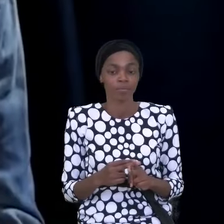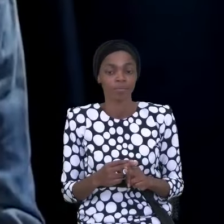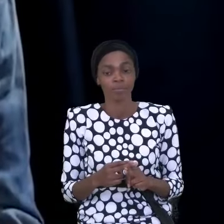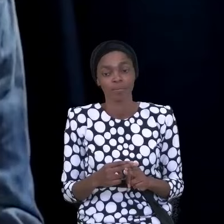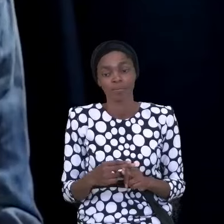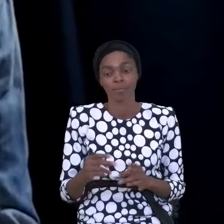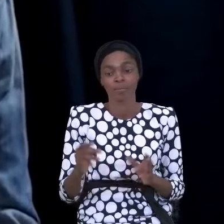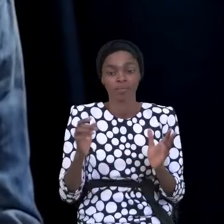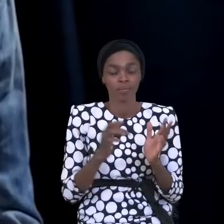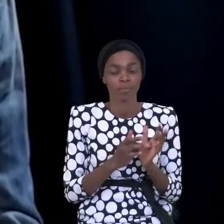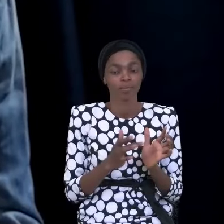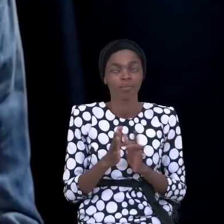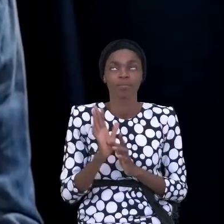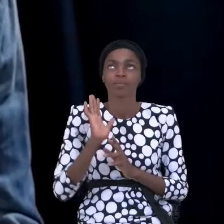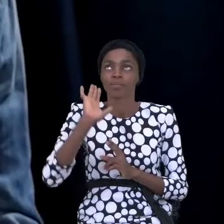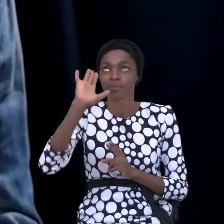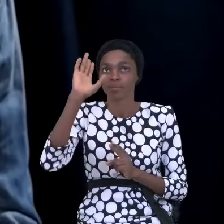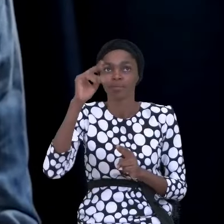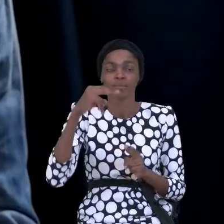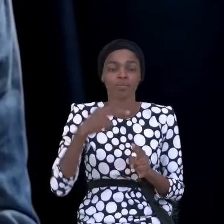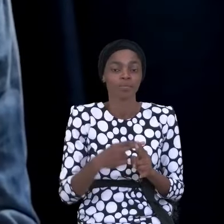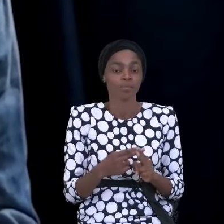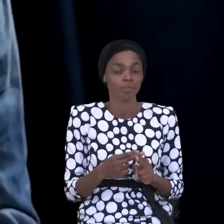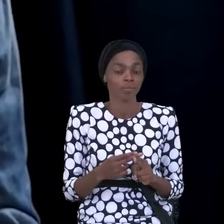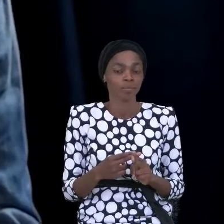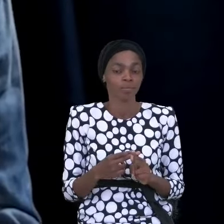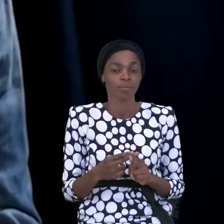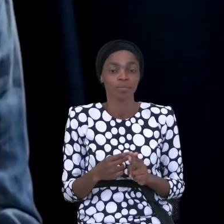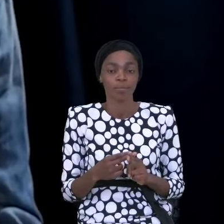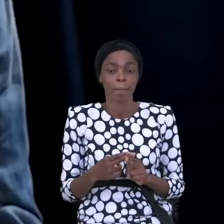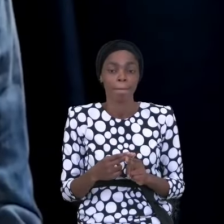Oh Jesus, your name.